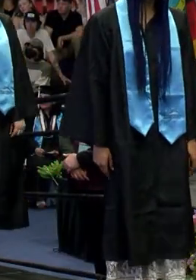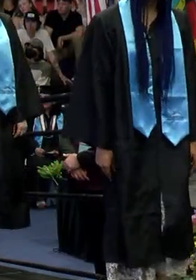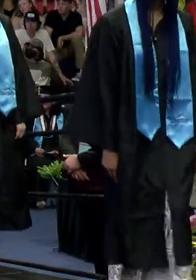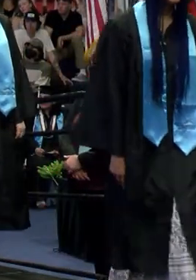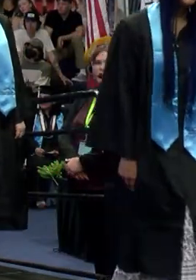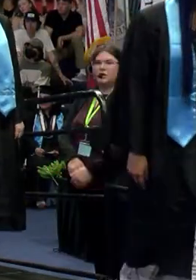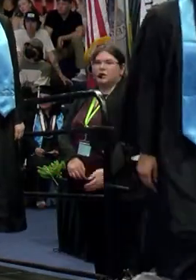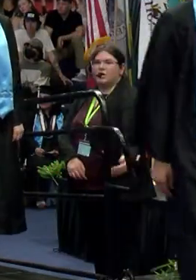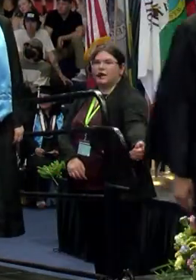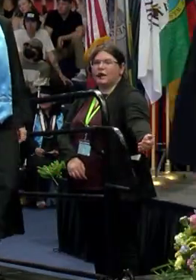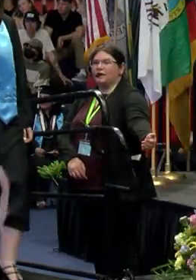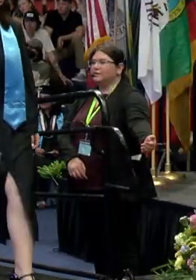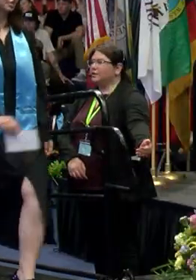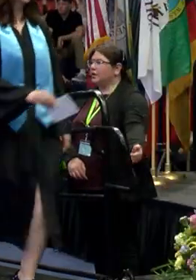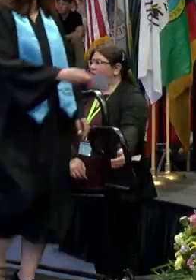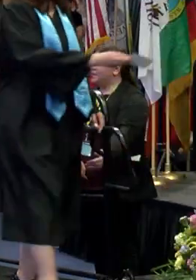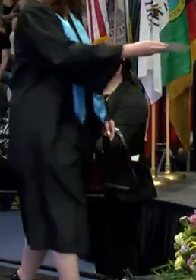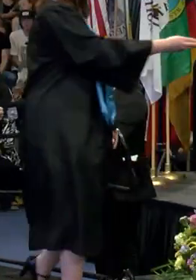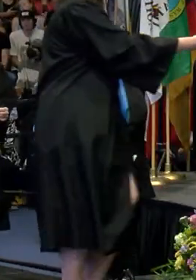Kendall Miles.